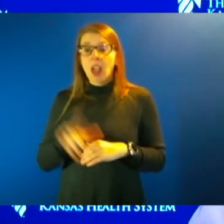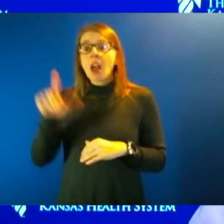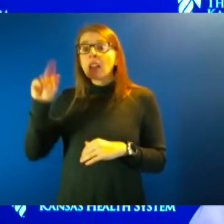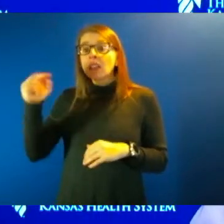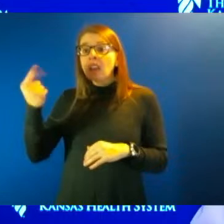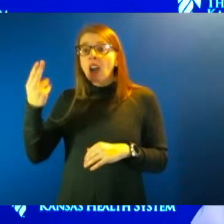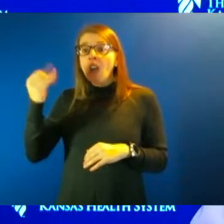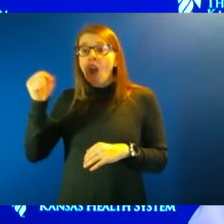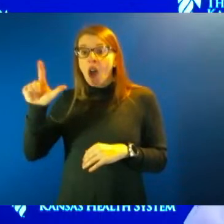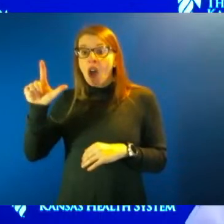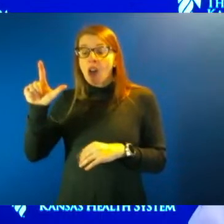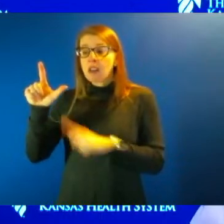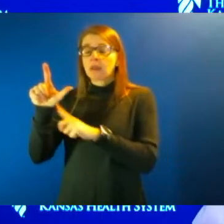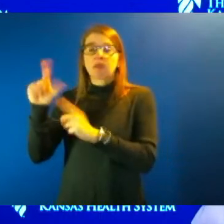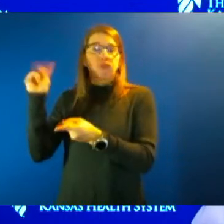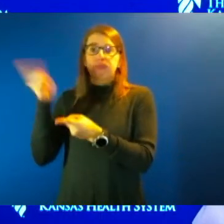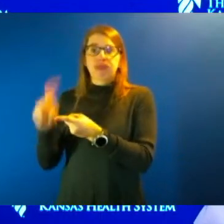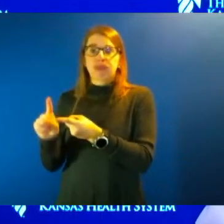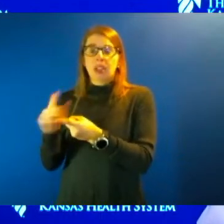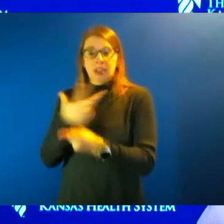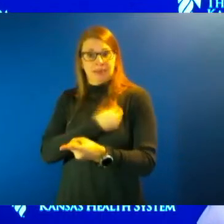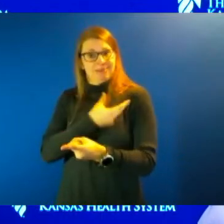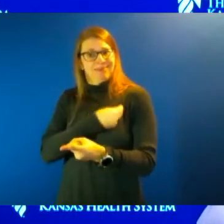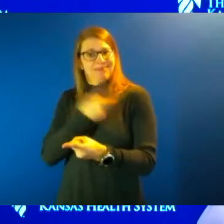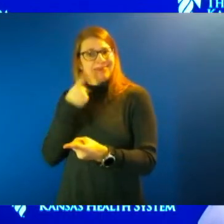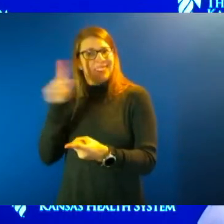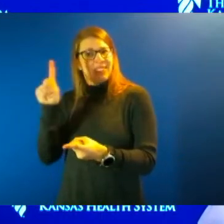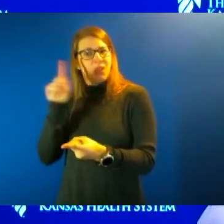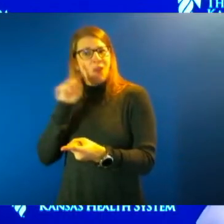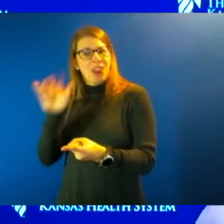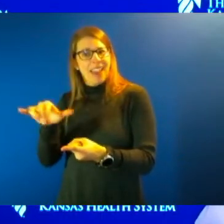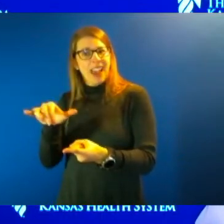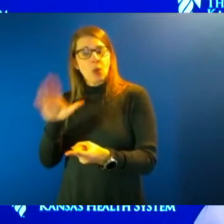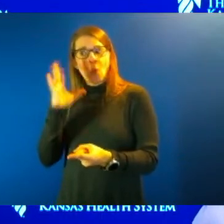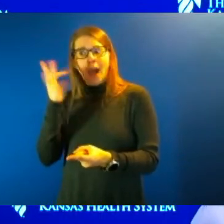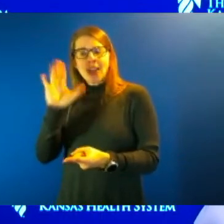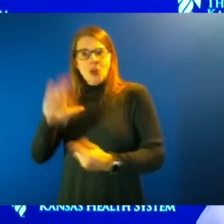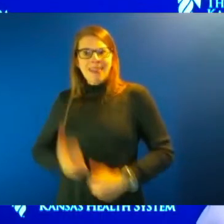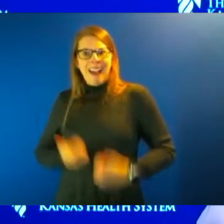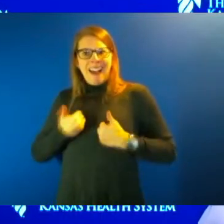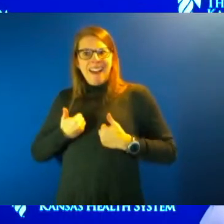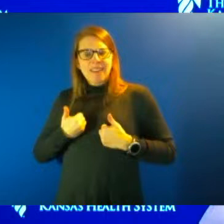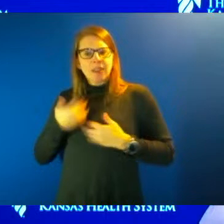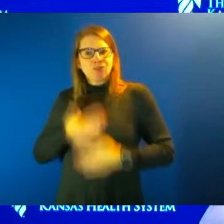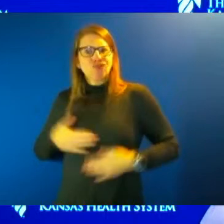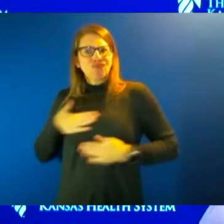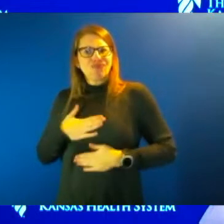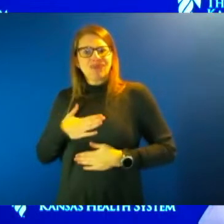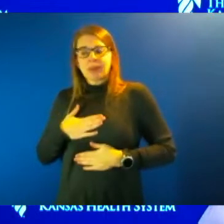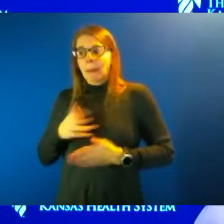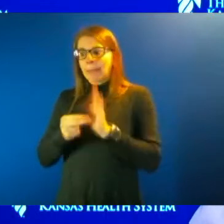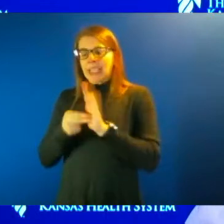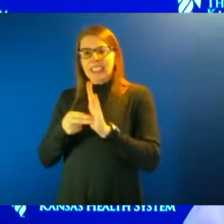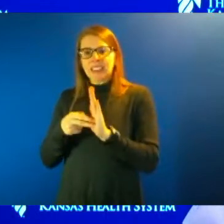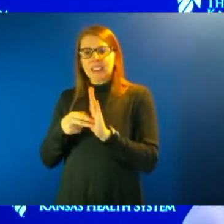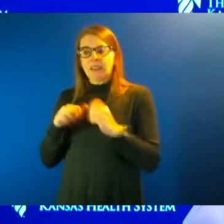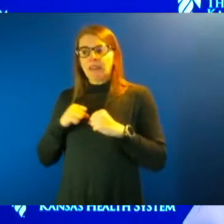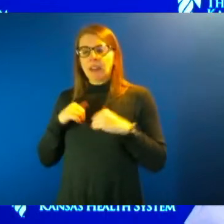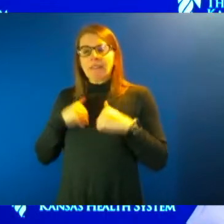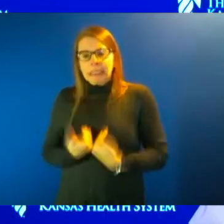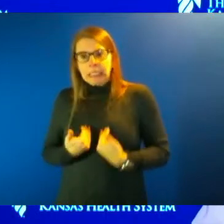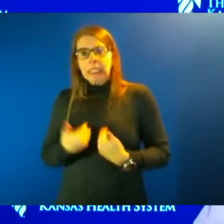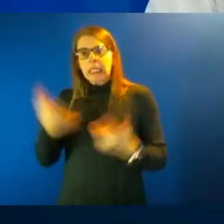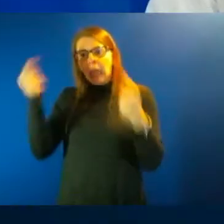know that the vaccines do that so that their quality of life is better, so you don't suffer from long-term fatigue, headache, shortness of breath, and things of that